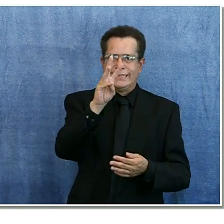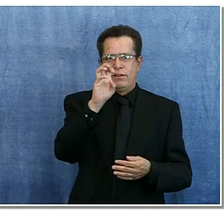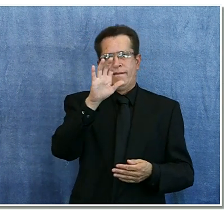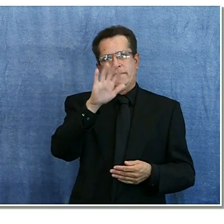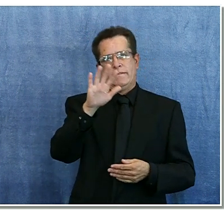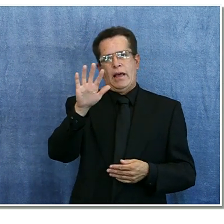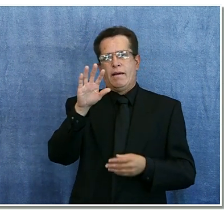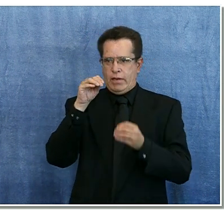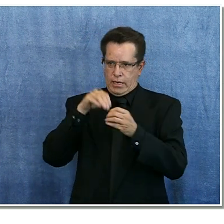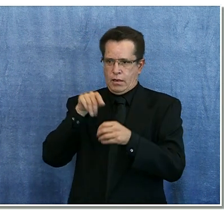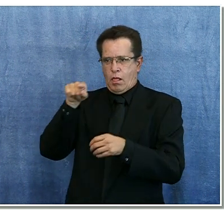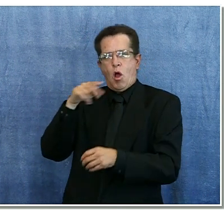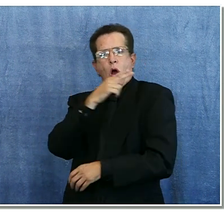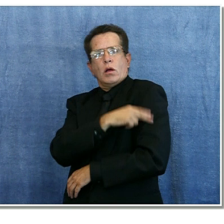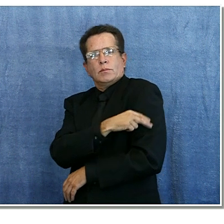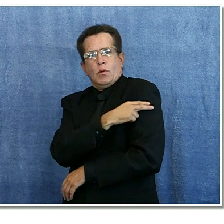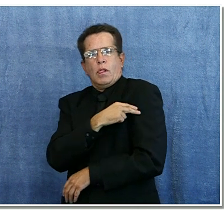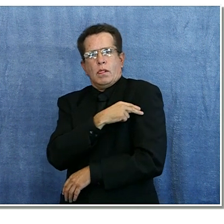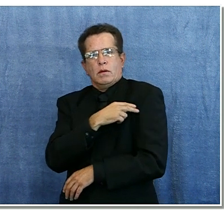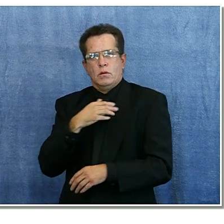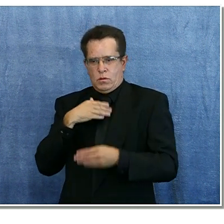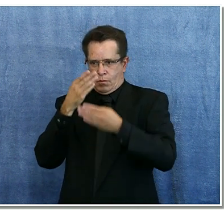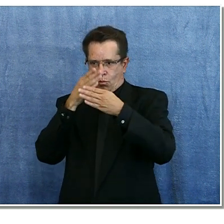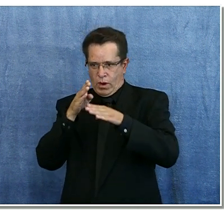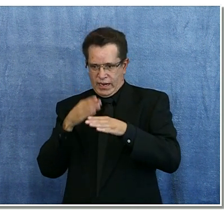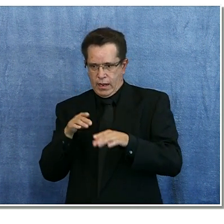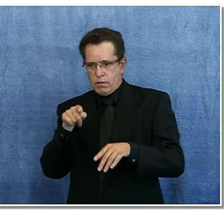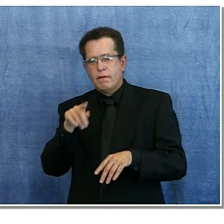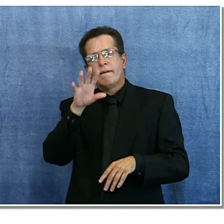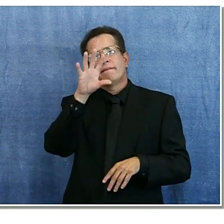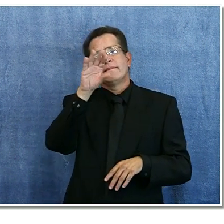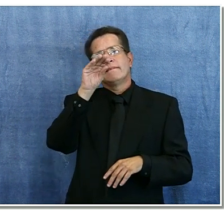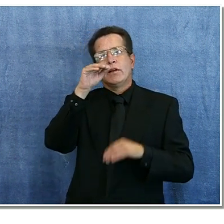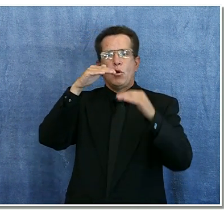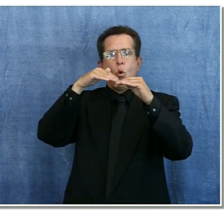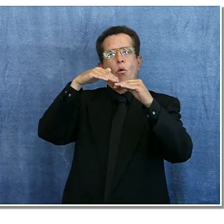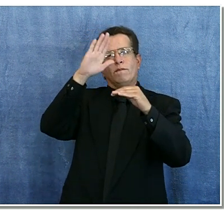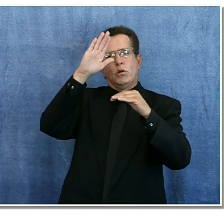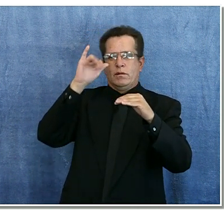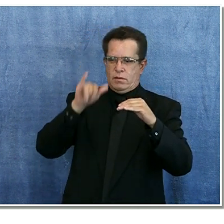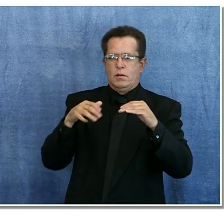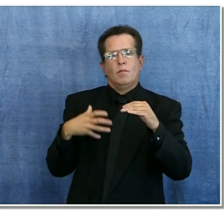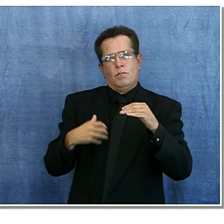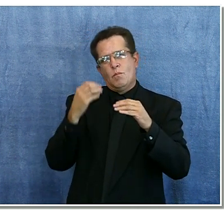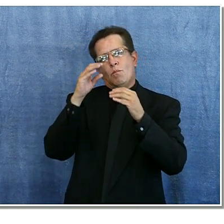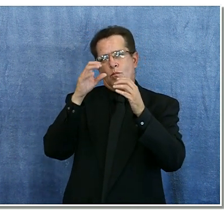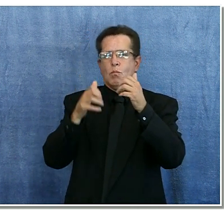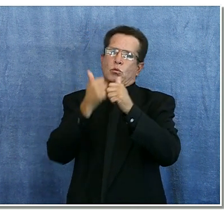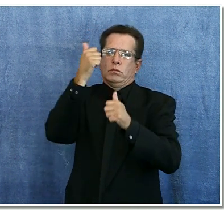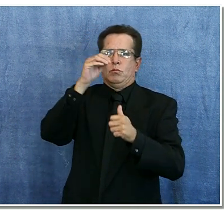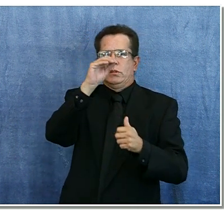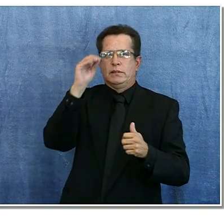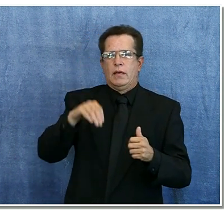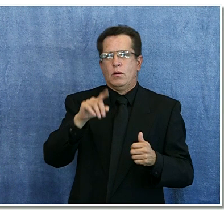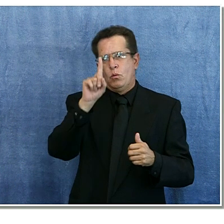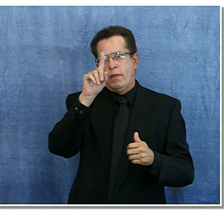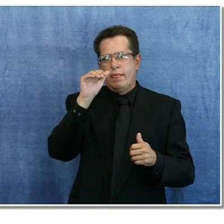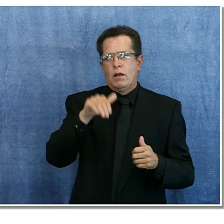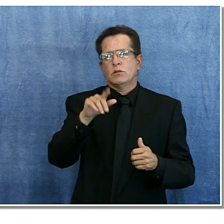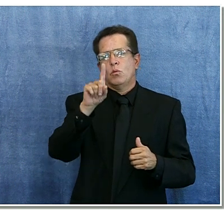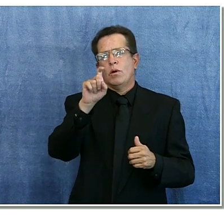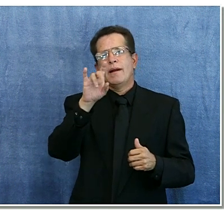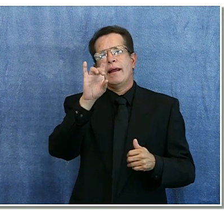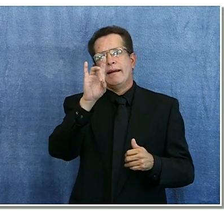2,655 hospitalizations, the 50 and over age group represent the majority, which is 1,885,